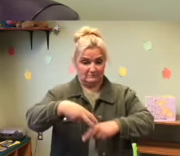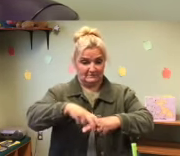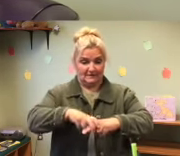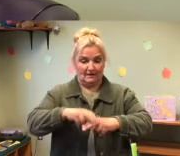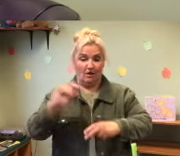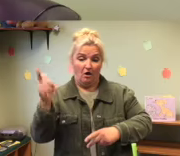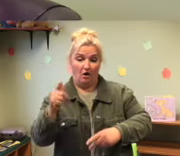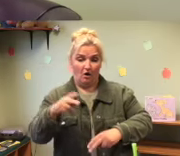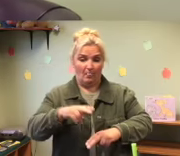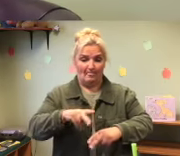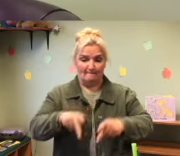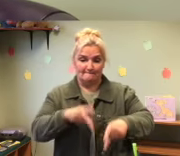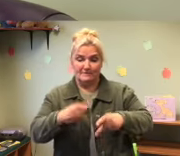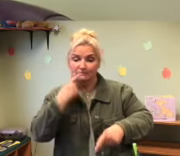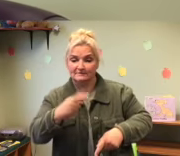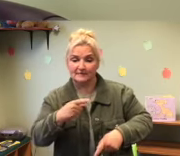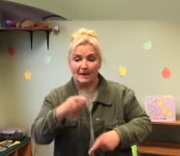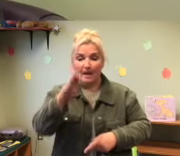the people said,